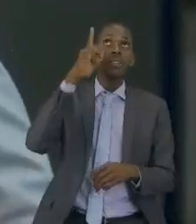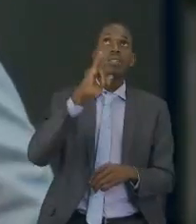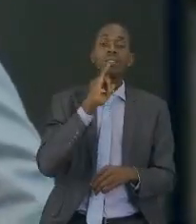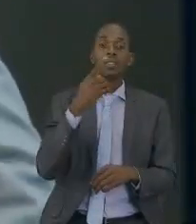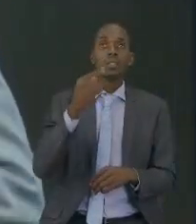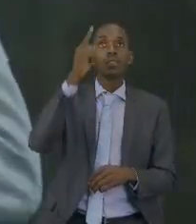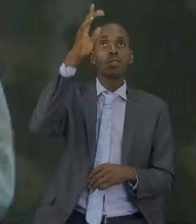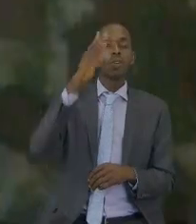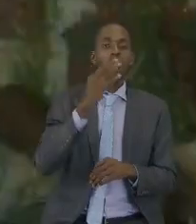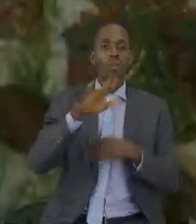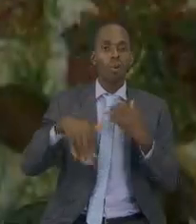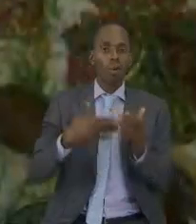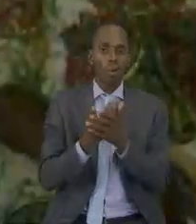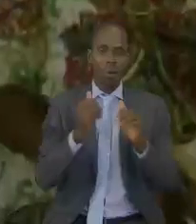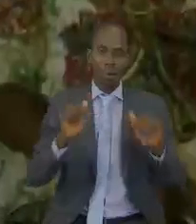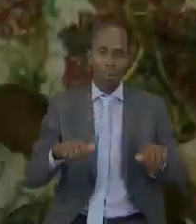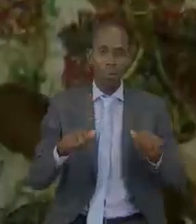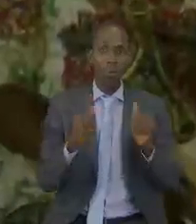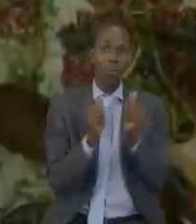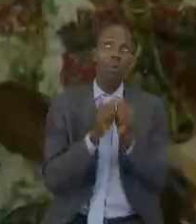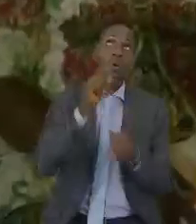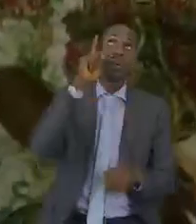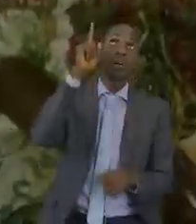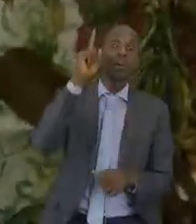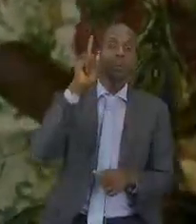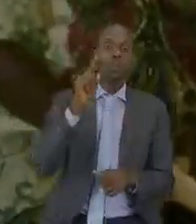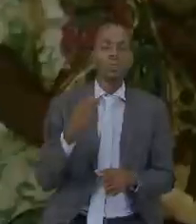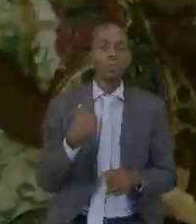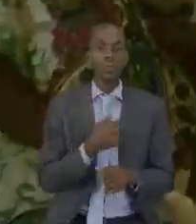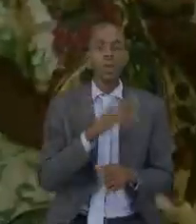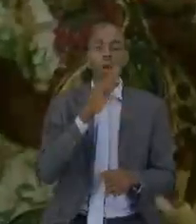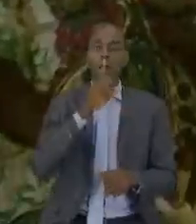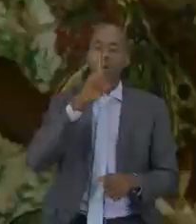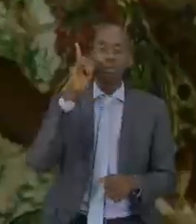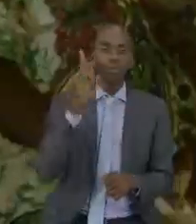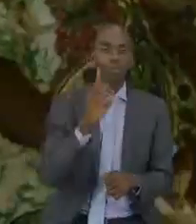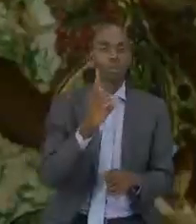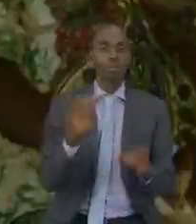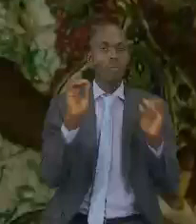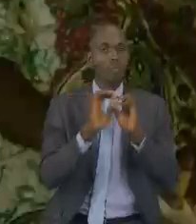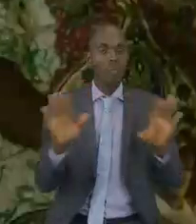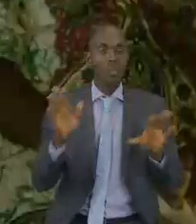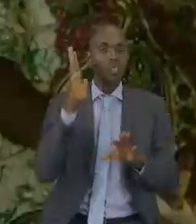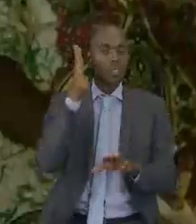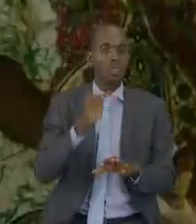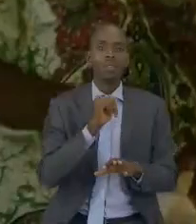all possibilities. With him, we are assured nothing shall be